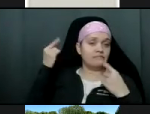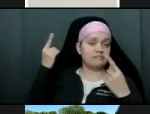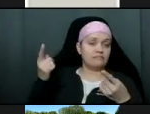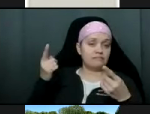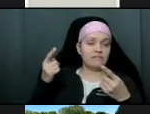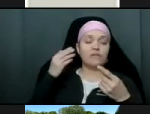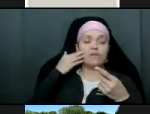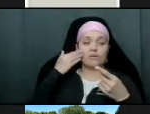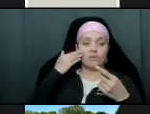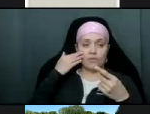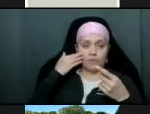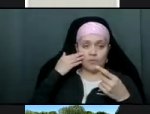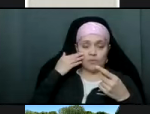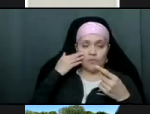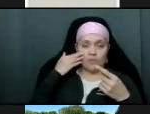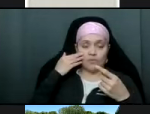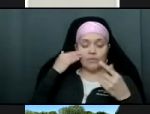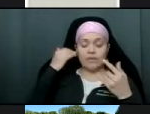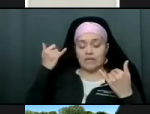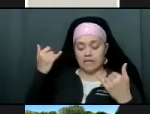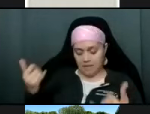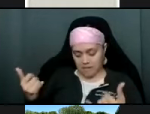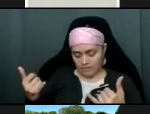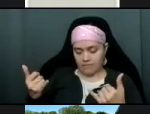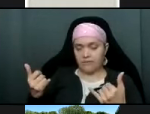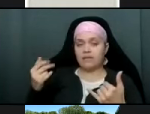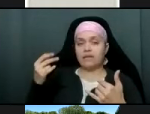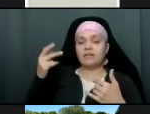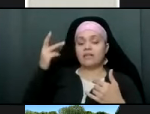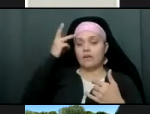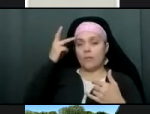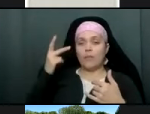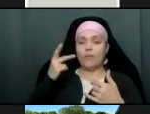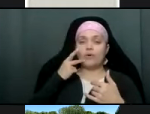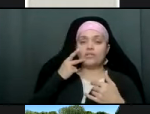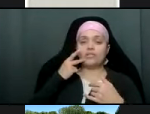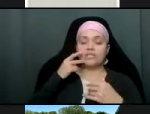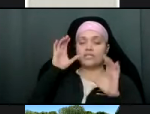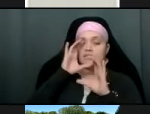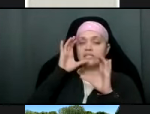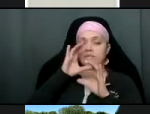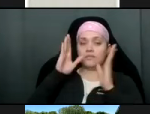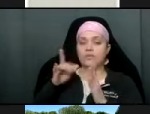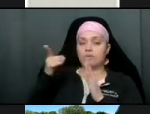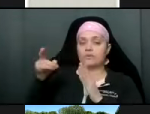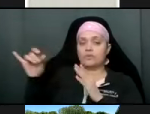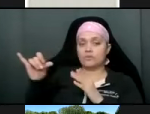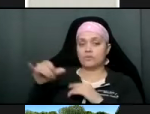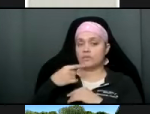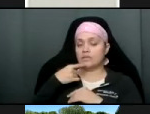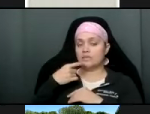We do know now that there were Portuguese explorers there. And I